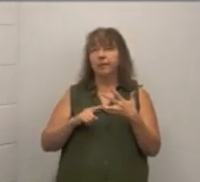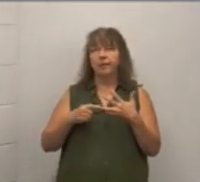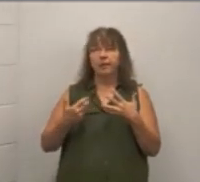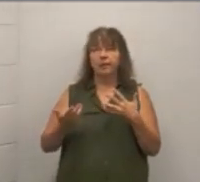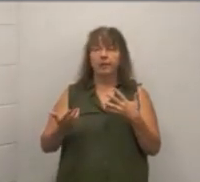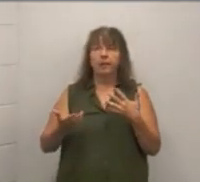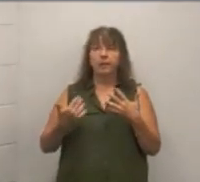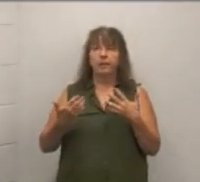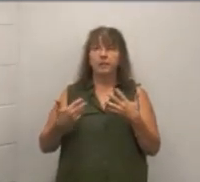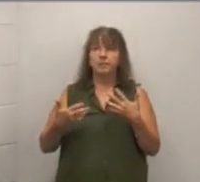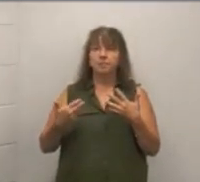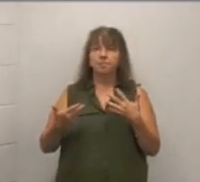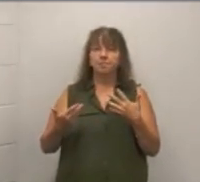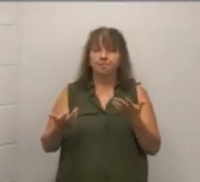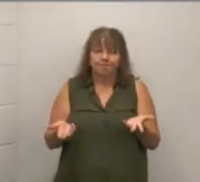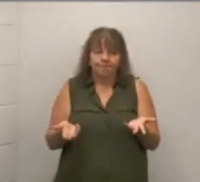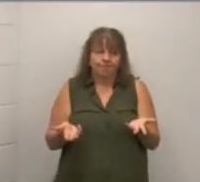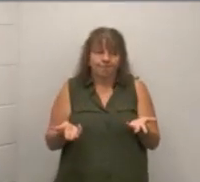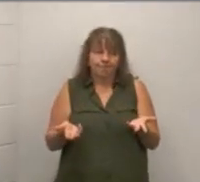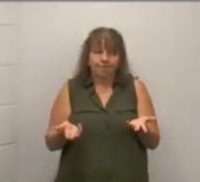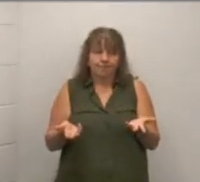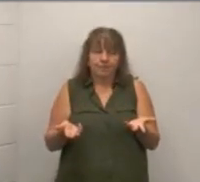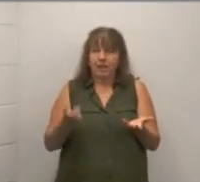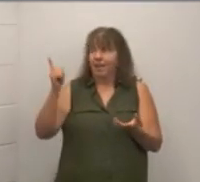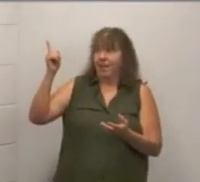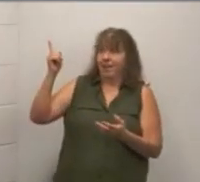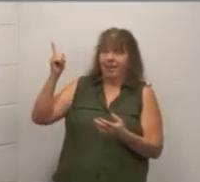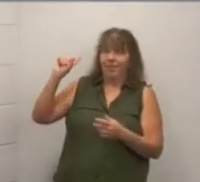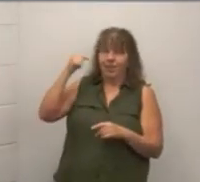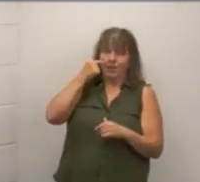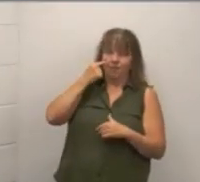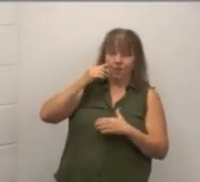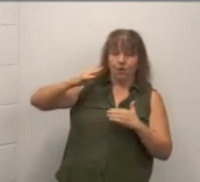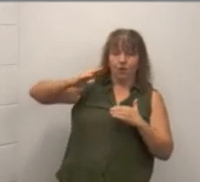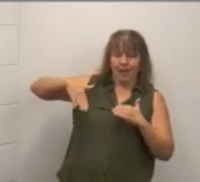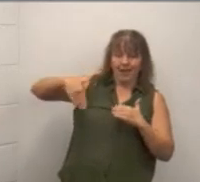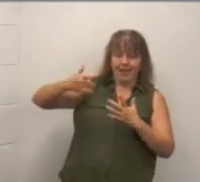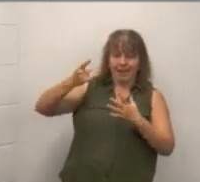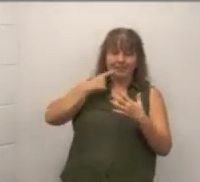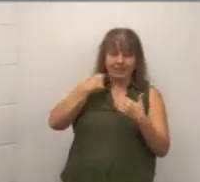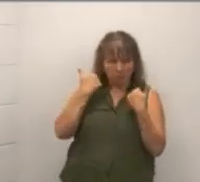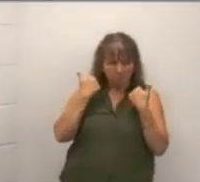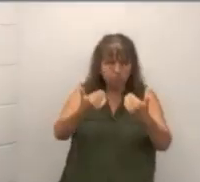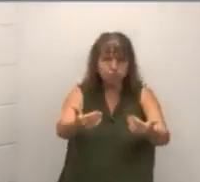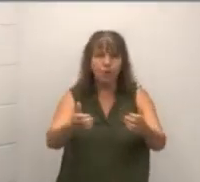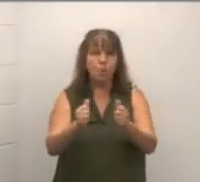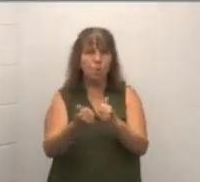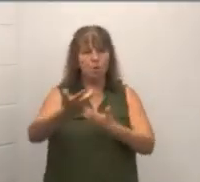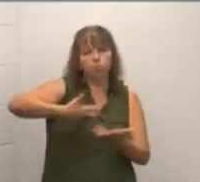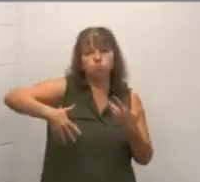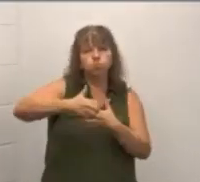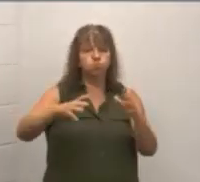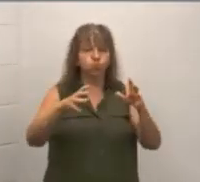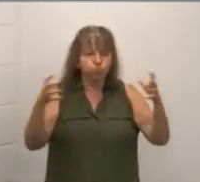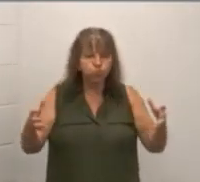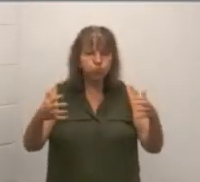that we do not have the green light via statute to allow those to